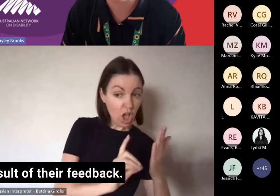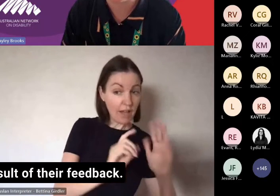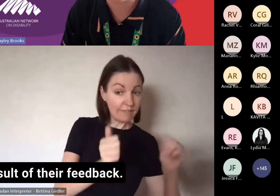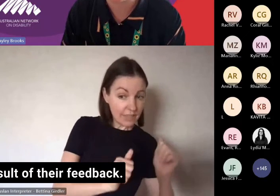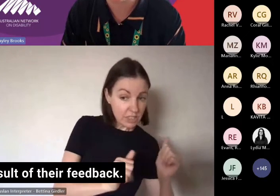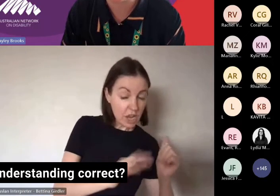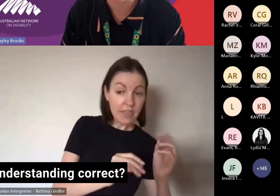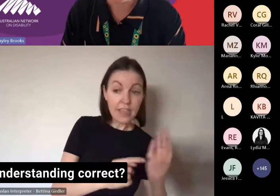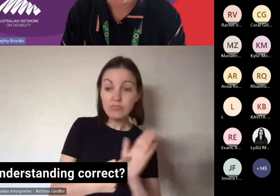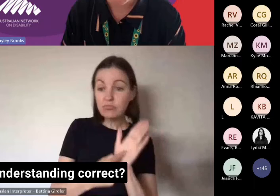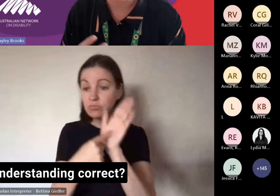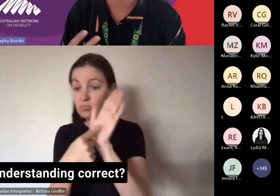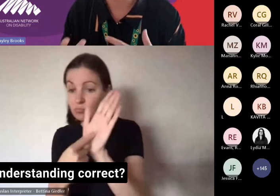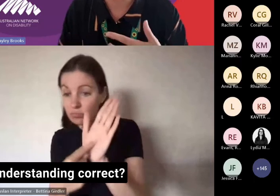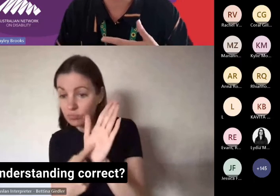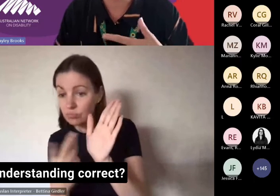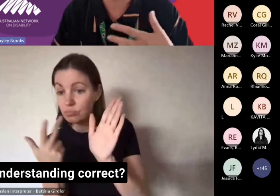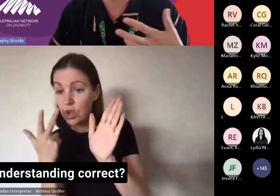their feedback. And